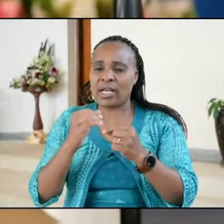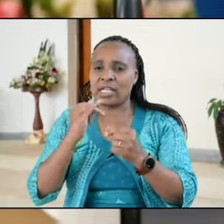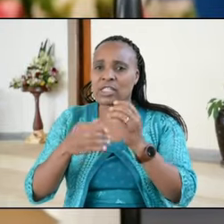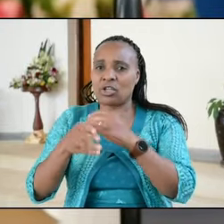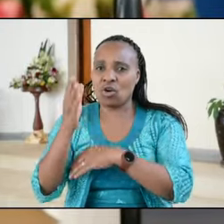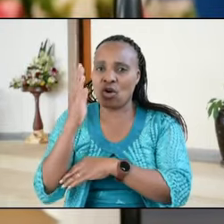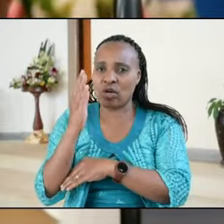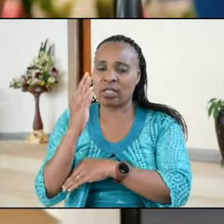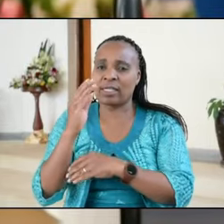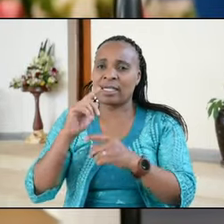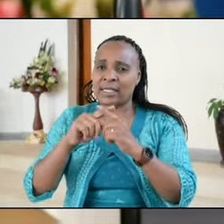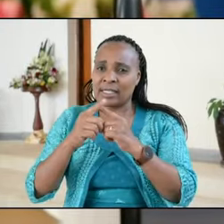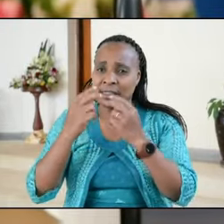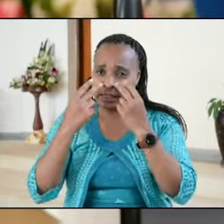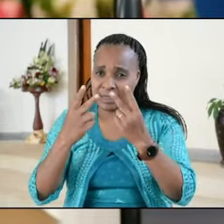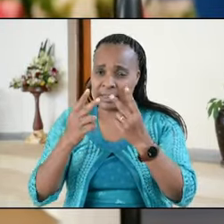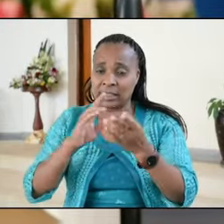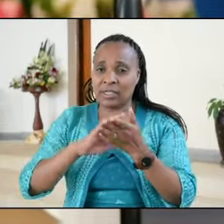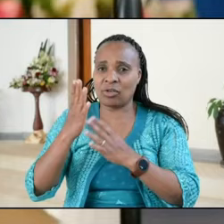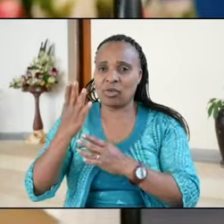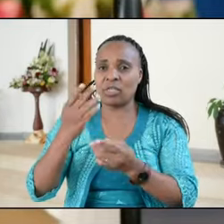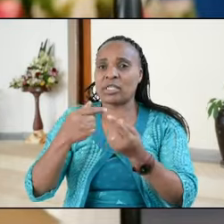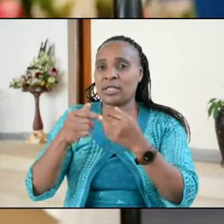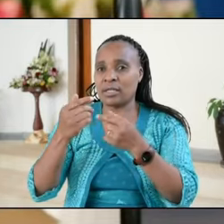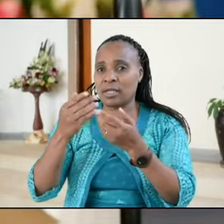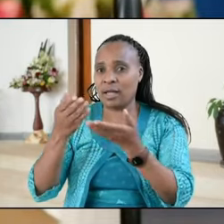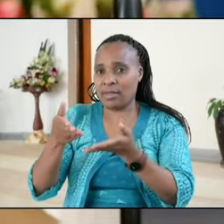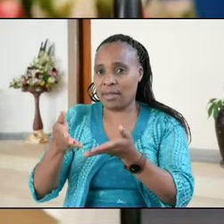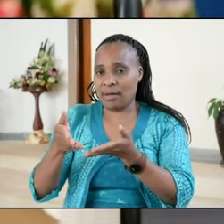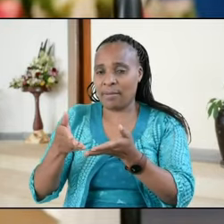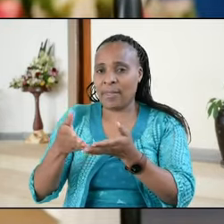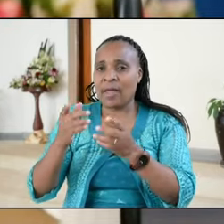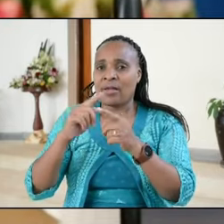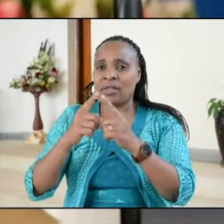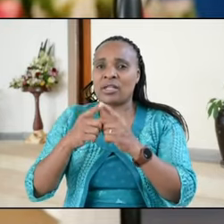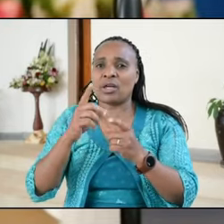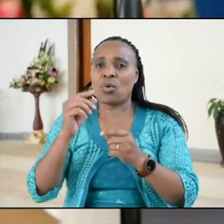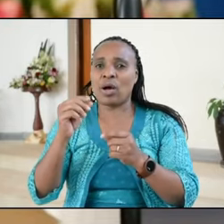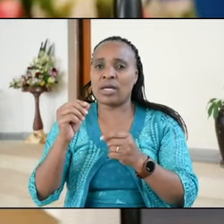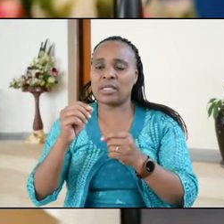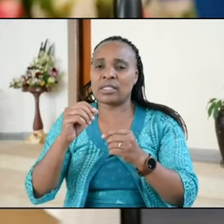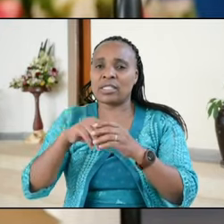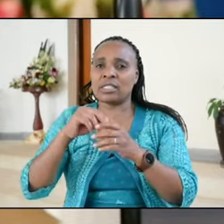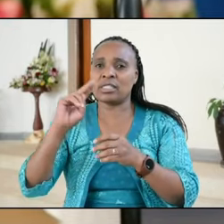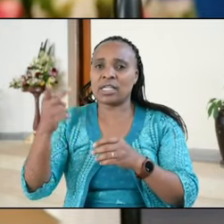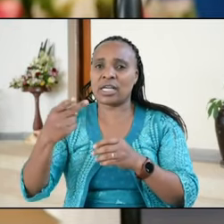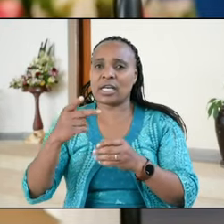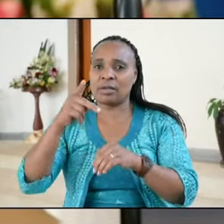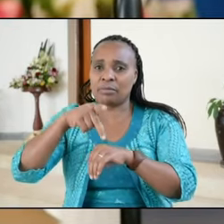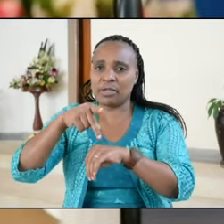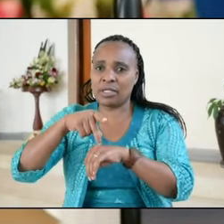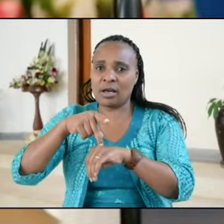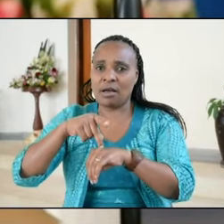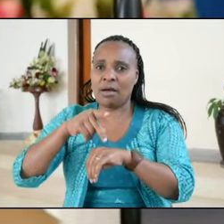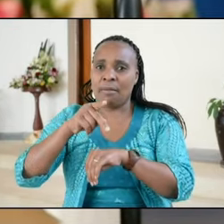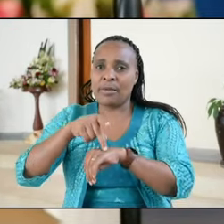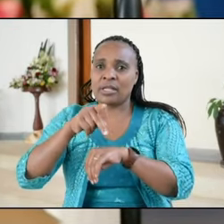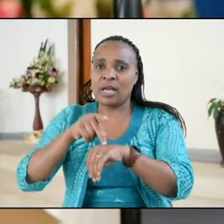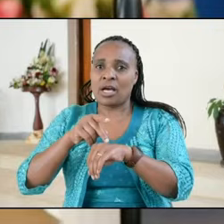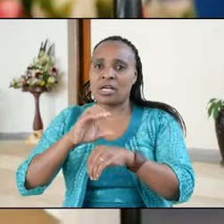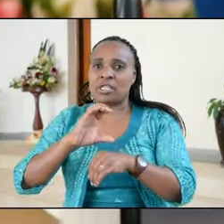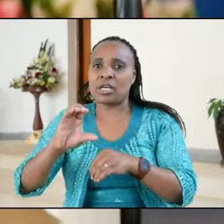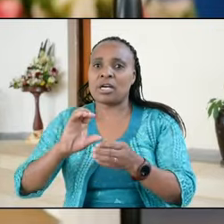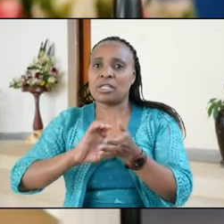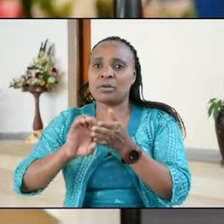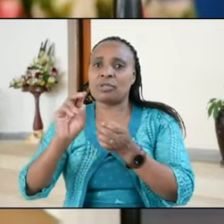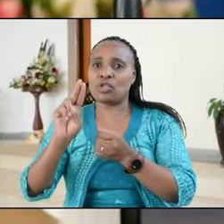glory, the glory as unto the Lamb. Then there's the word of God spoken about in 2 Peter, I think it's chapter 2,